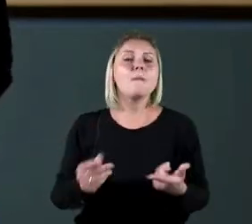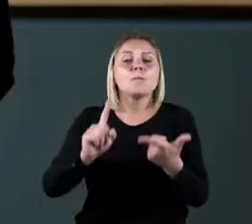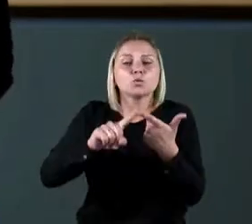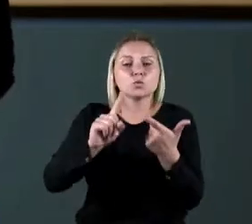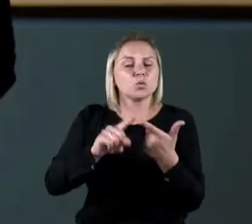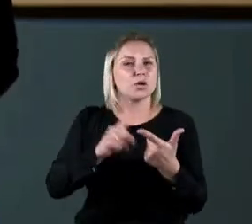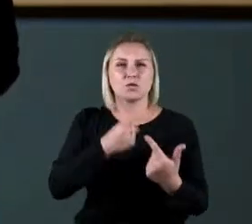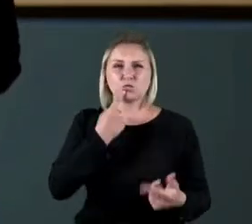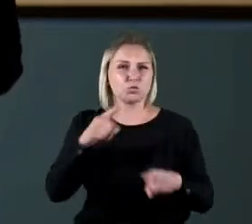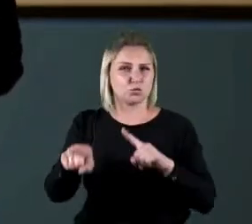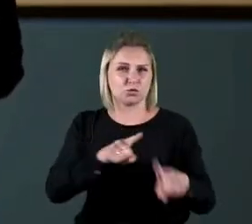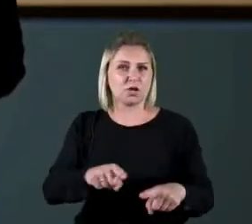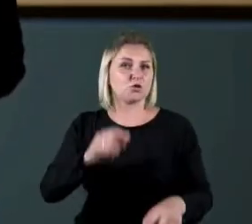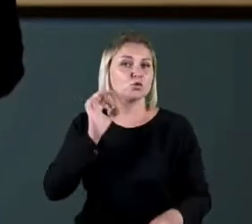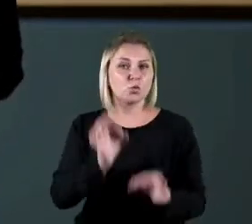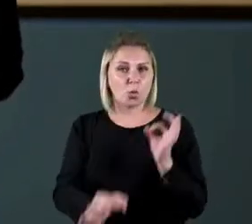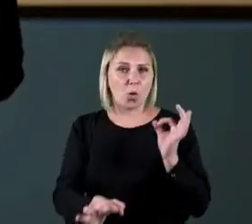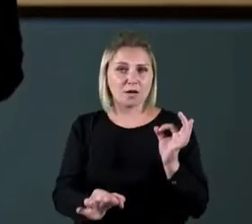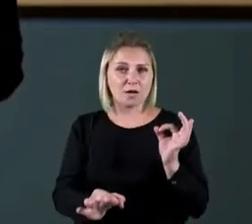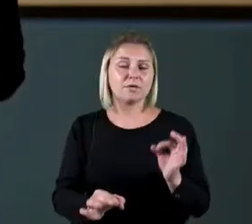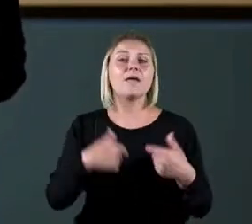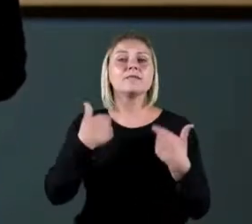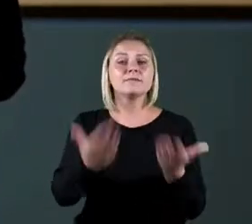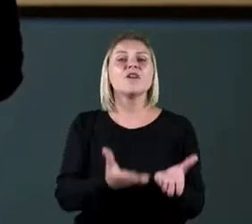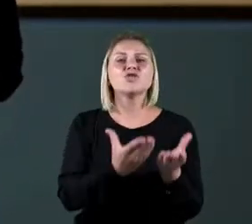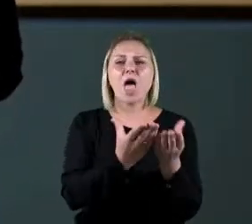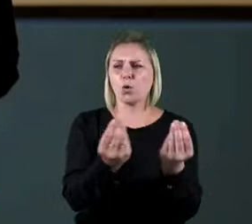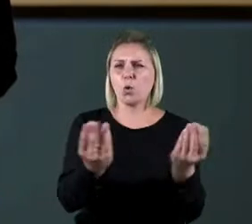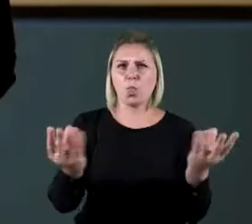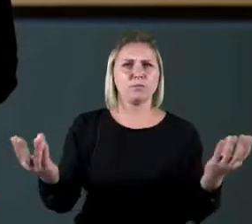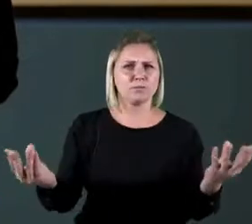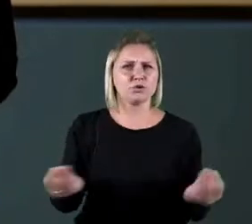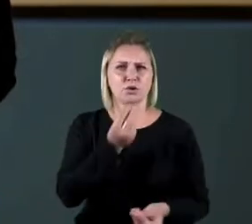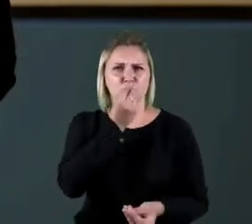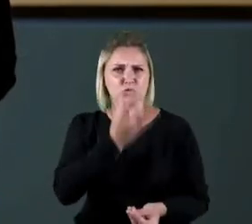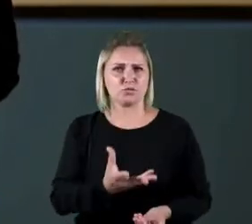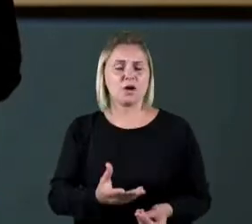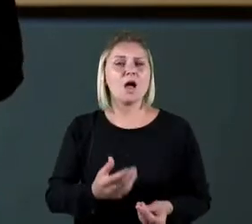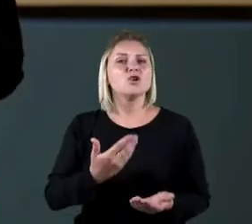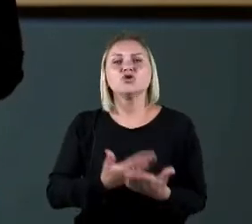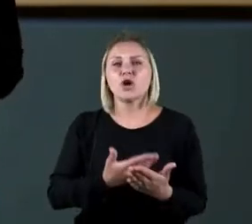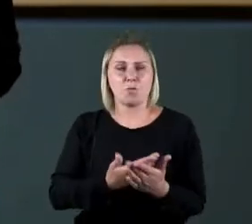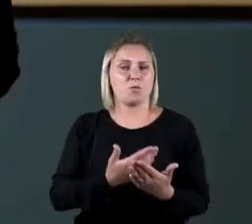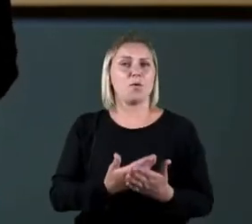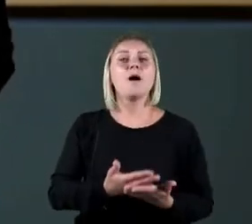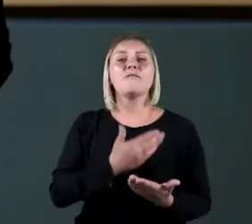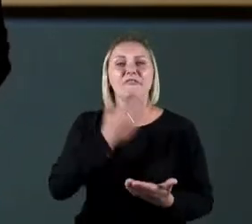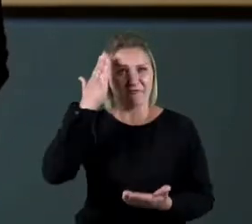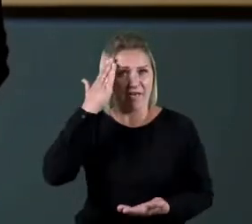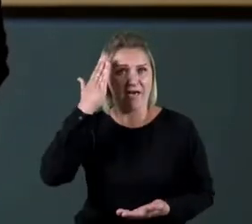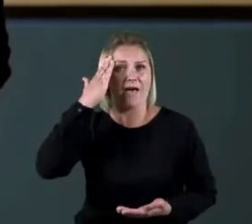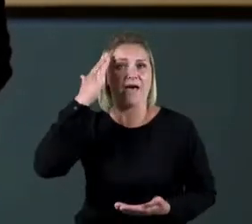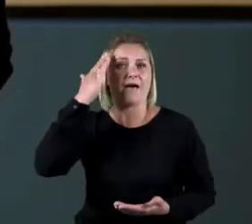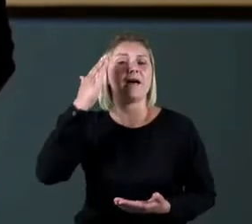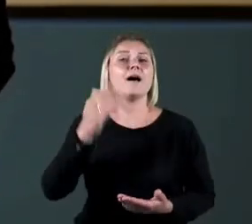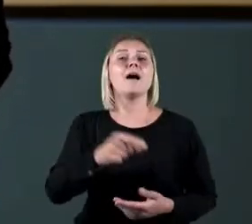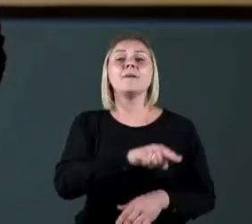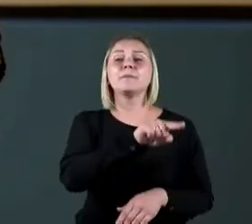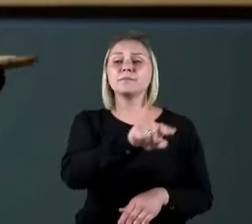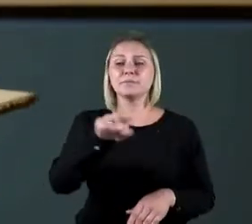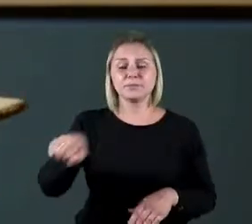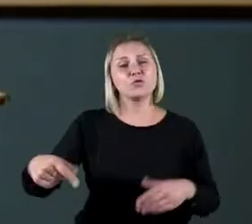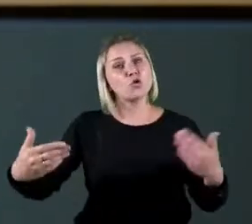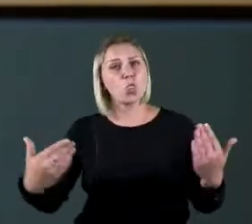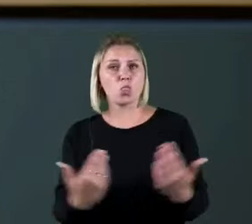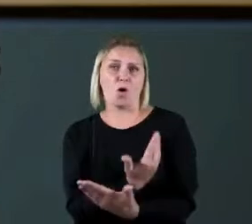regain economic prosperity. We're doing this also because we firmly believe that digitalization is bringing on new opportunities,